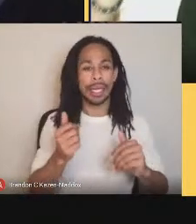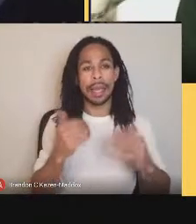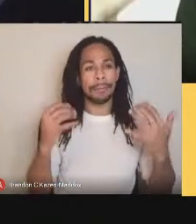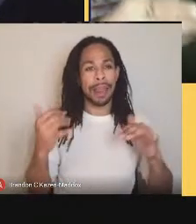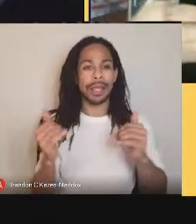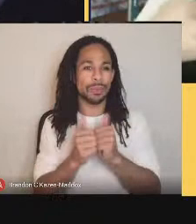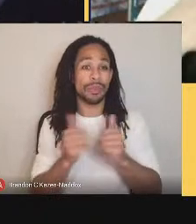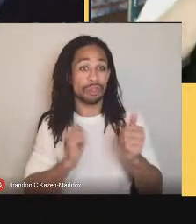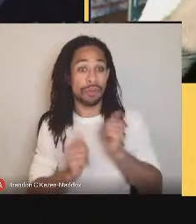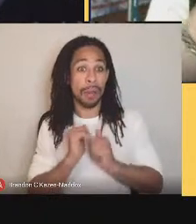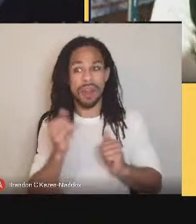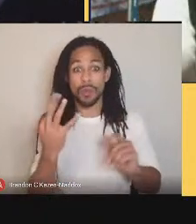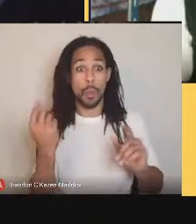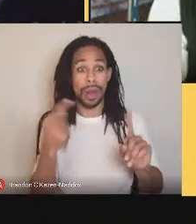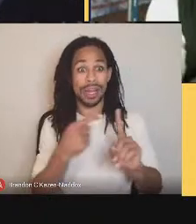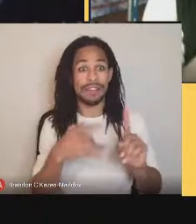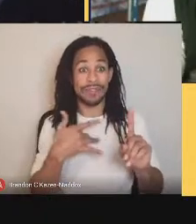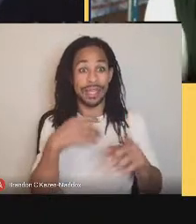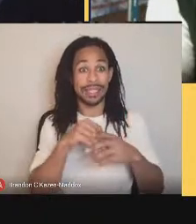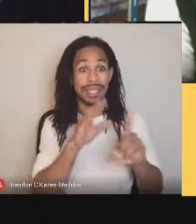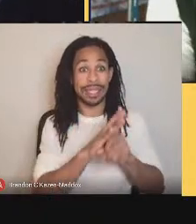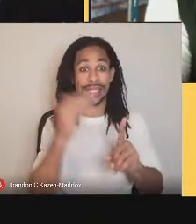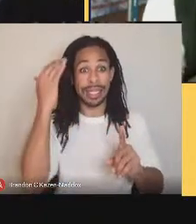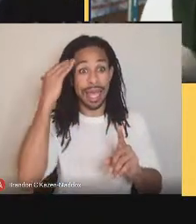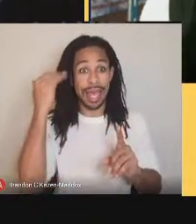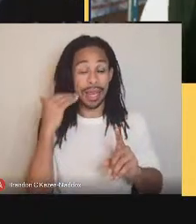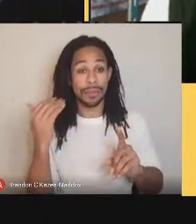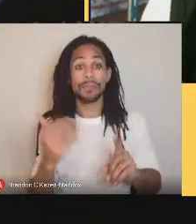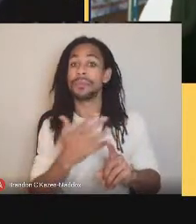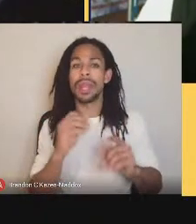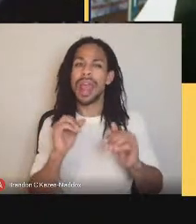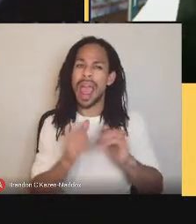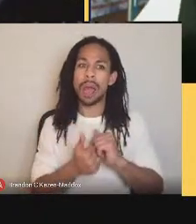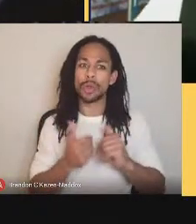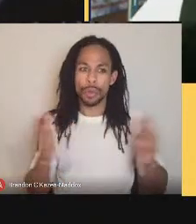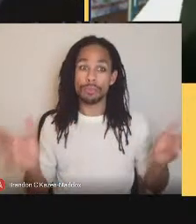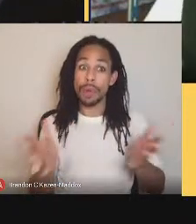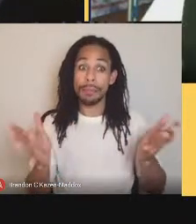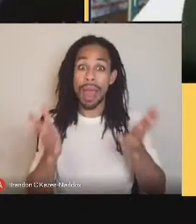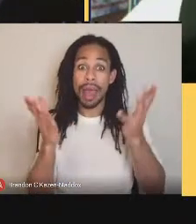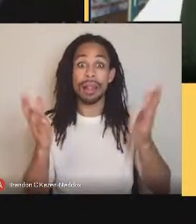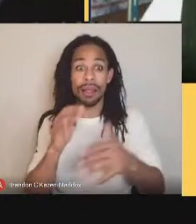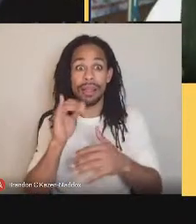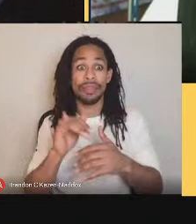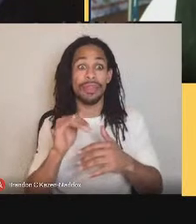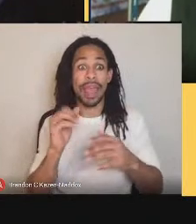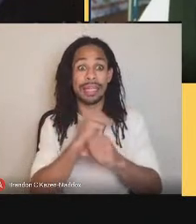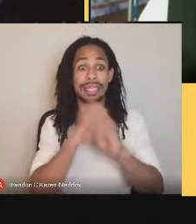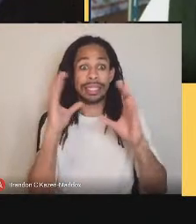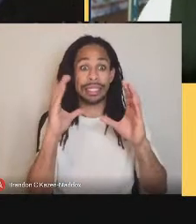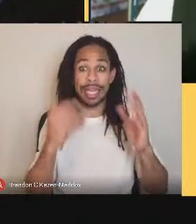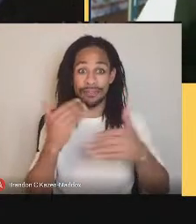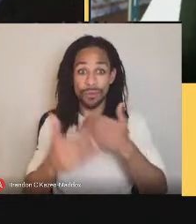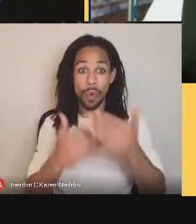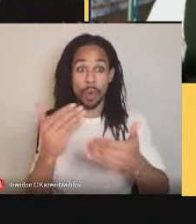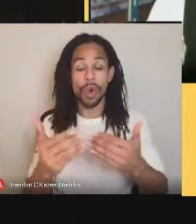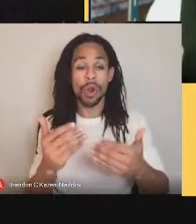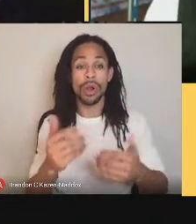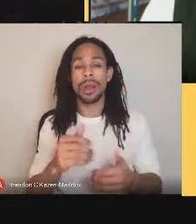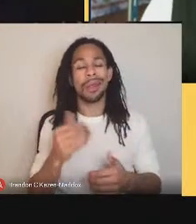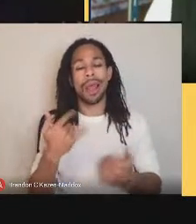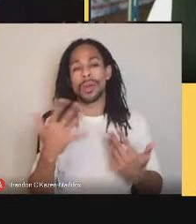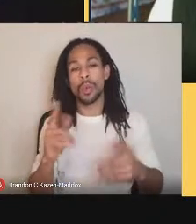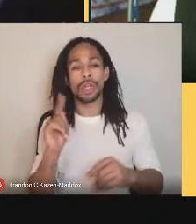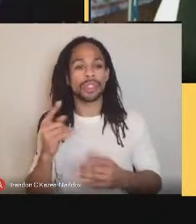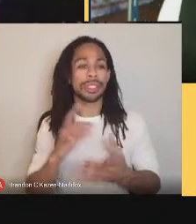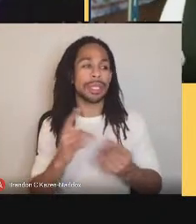his head, but also as a means to help propel the scene forward, so it's not just a silent, let me take 20 minutes to walk out of the bar and then sit and type on